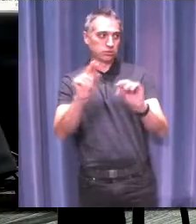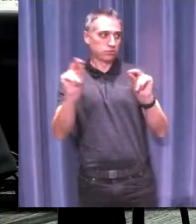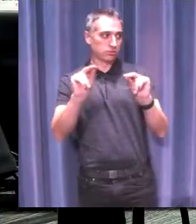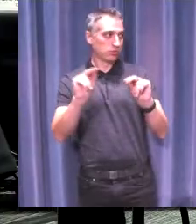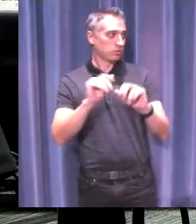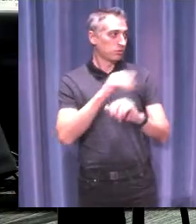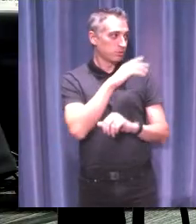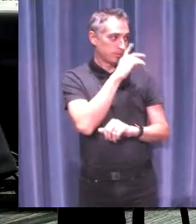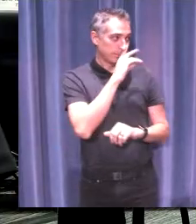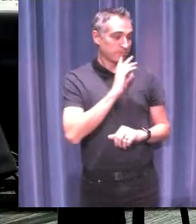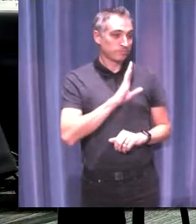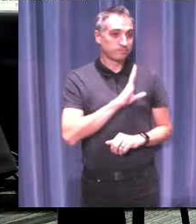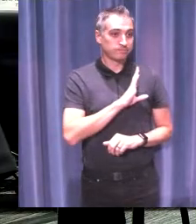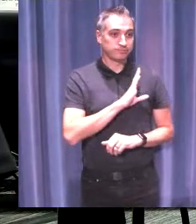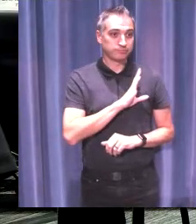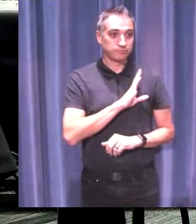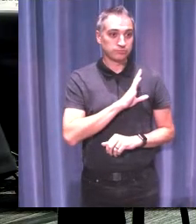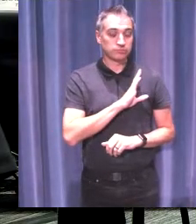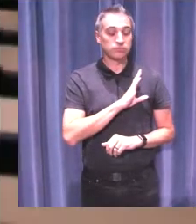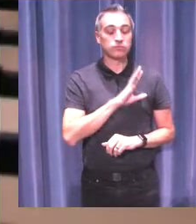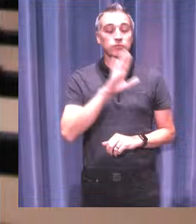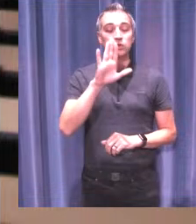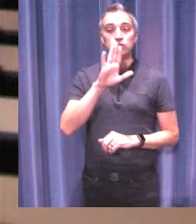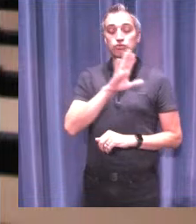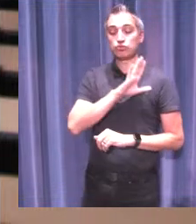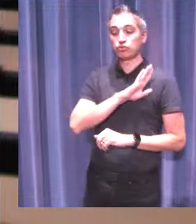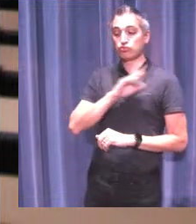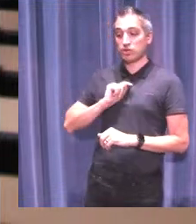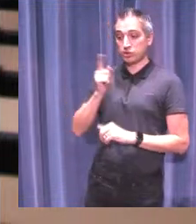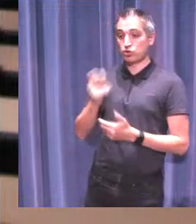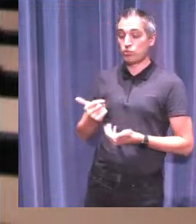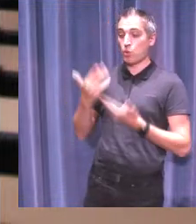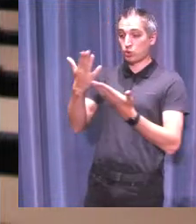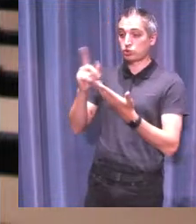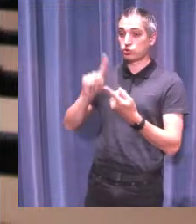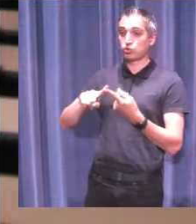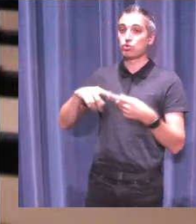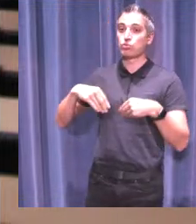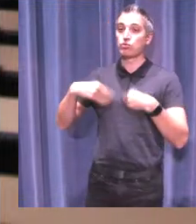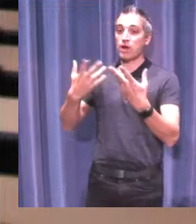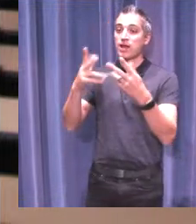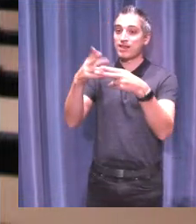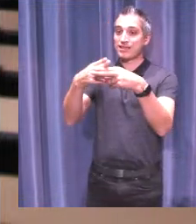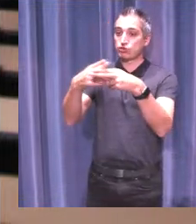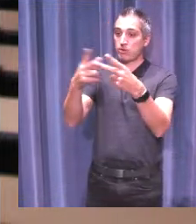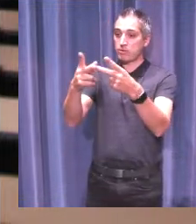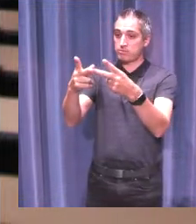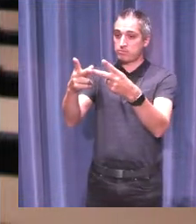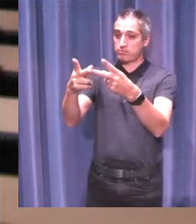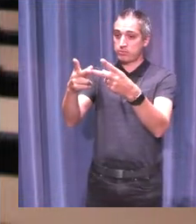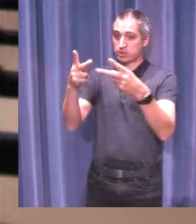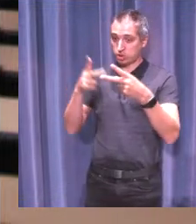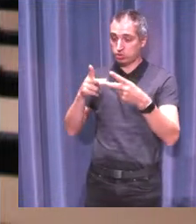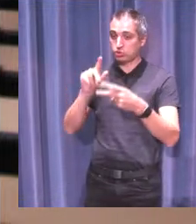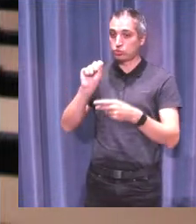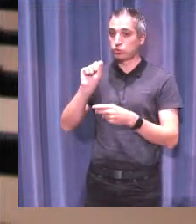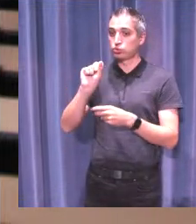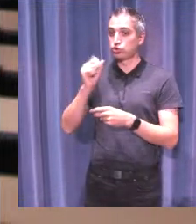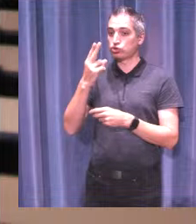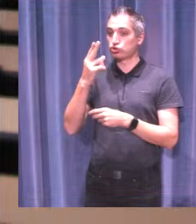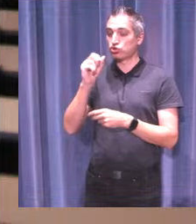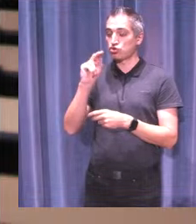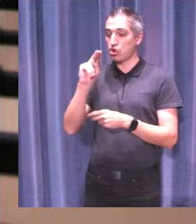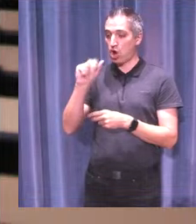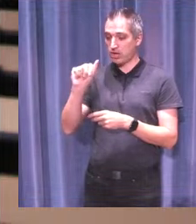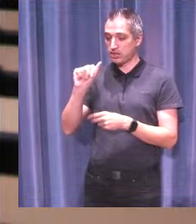So Trustee Swanson, you initially motioned to offer the position of interim president to Shonda Richardson Snell.